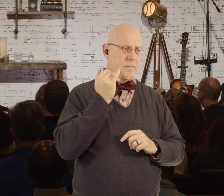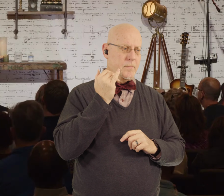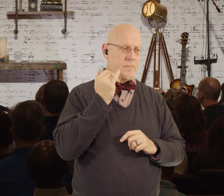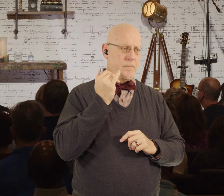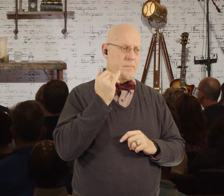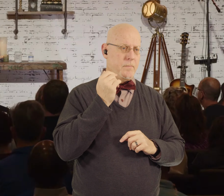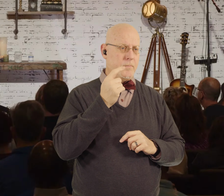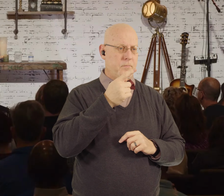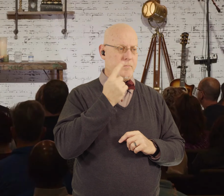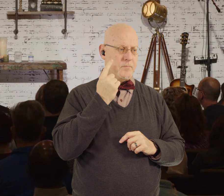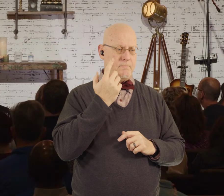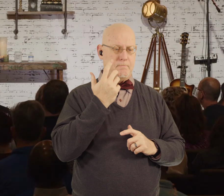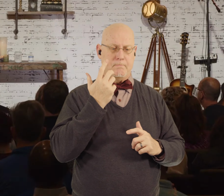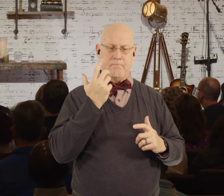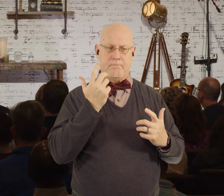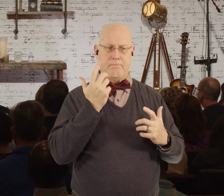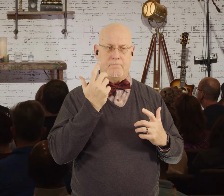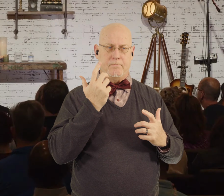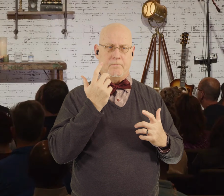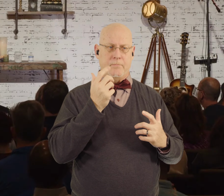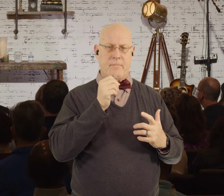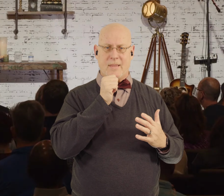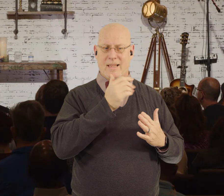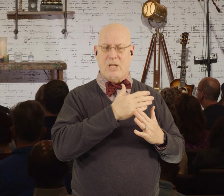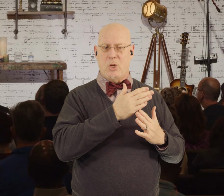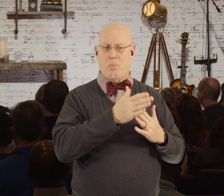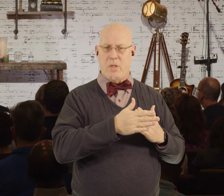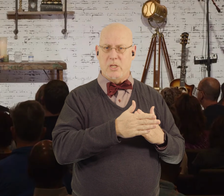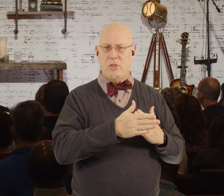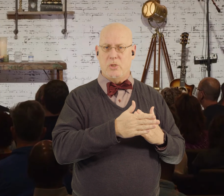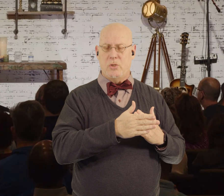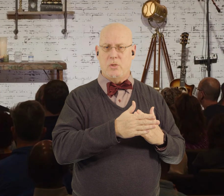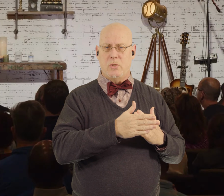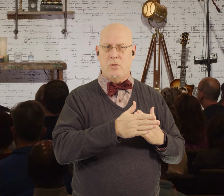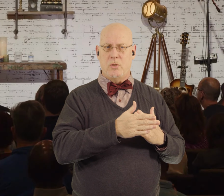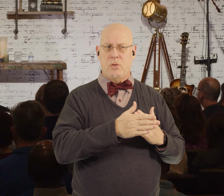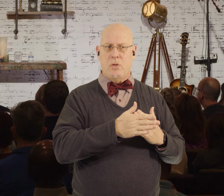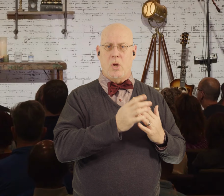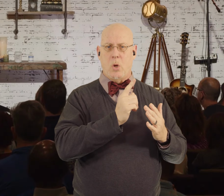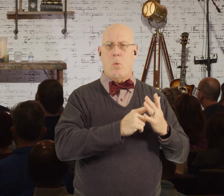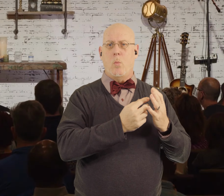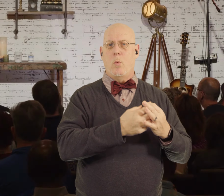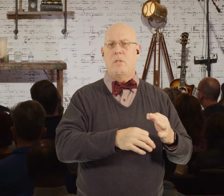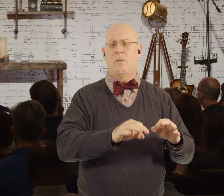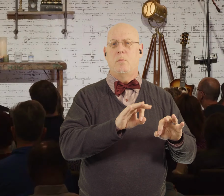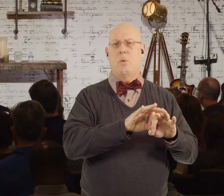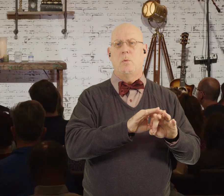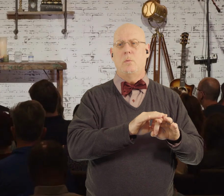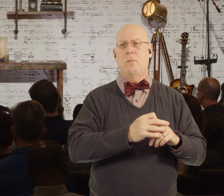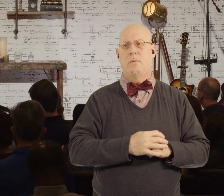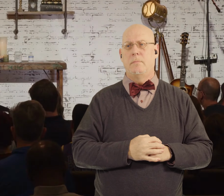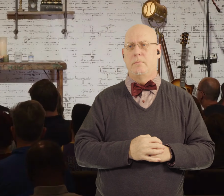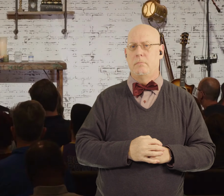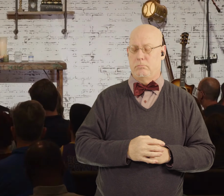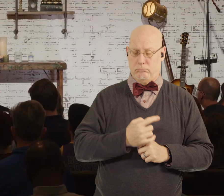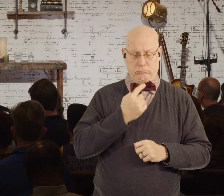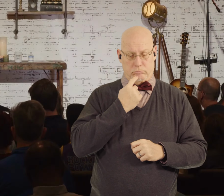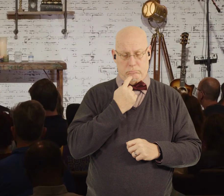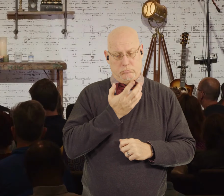the reason why is because there's been an incompletion of what is